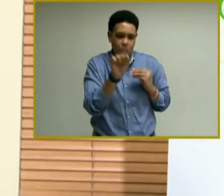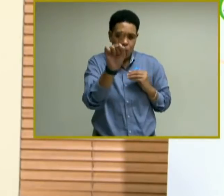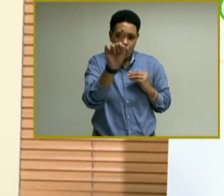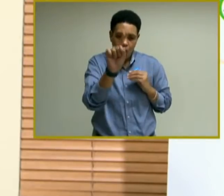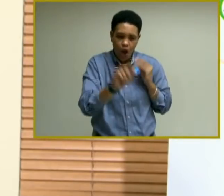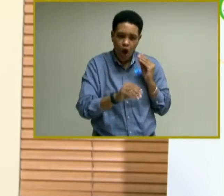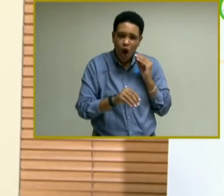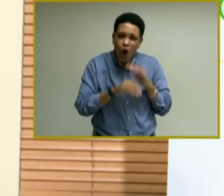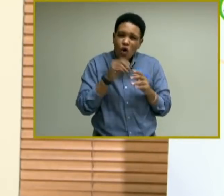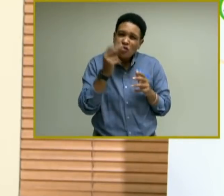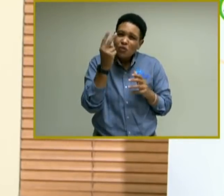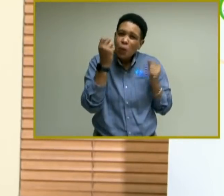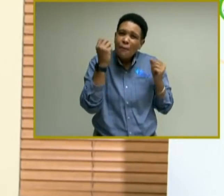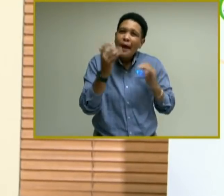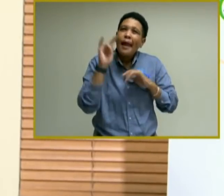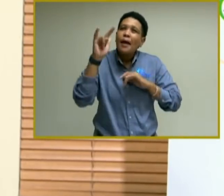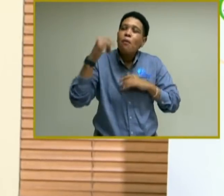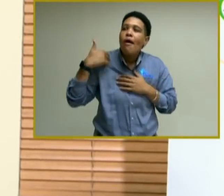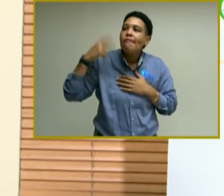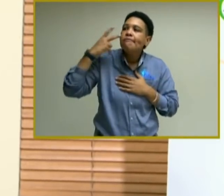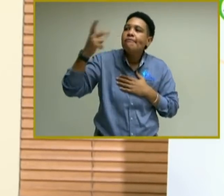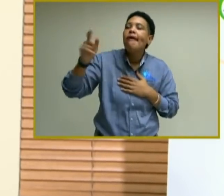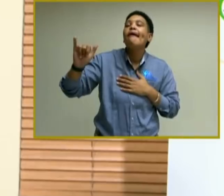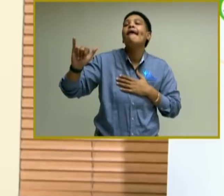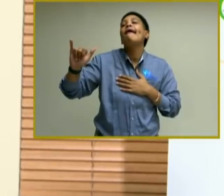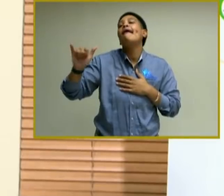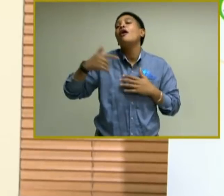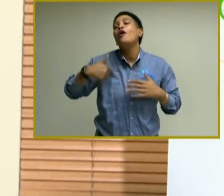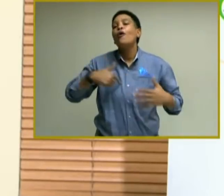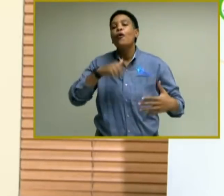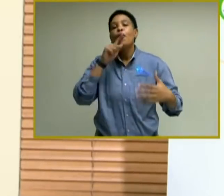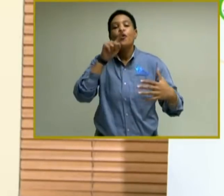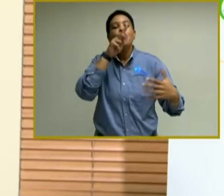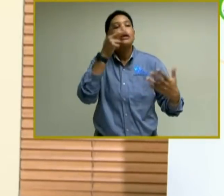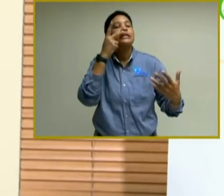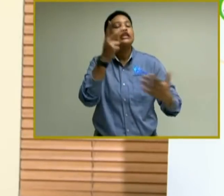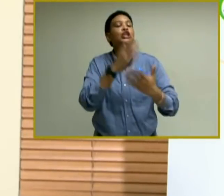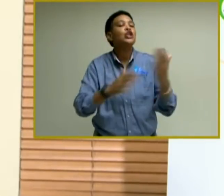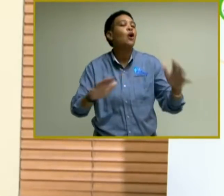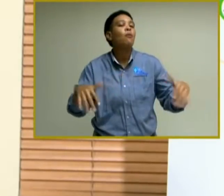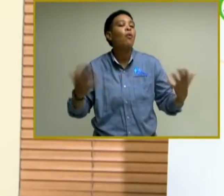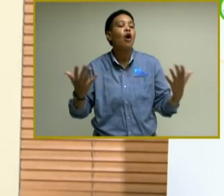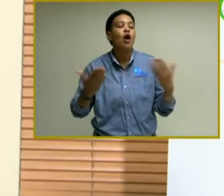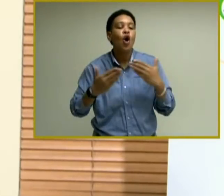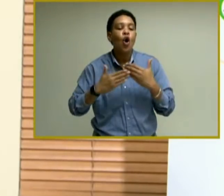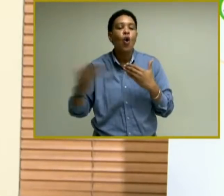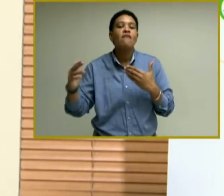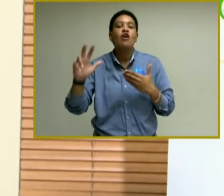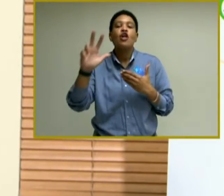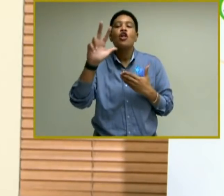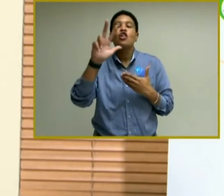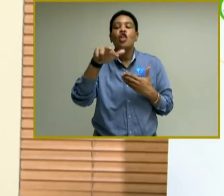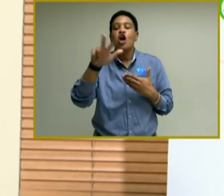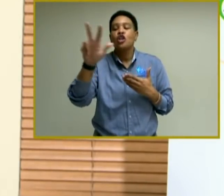the two main airports we have, reveals that we are to see some just over